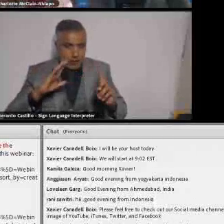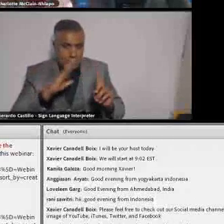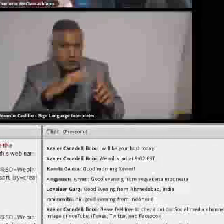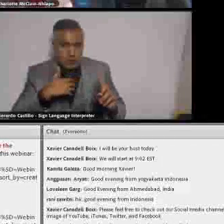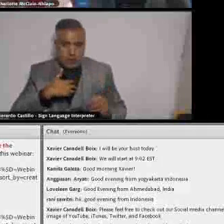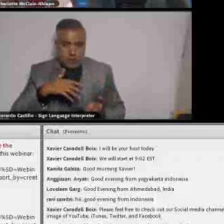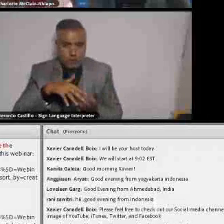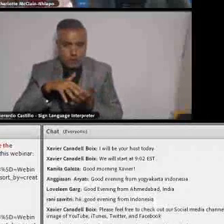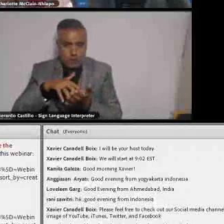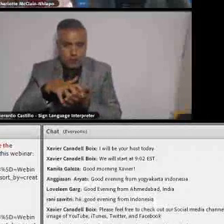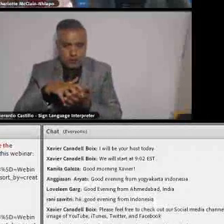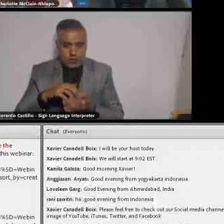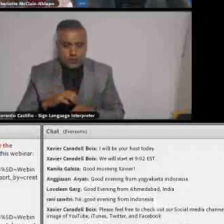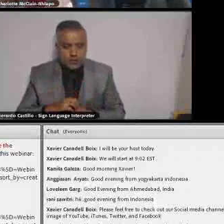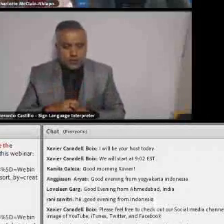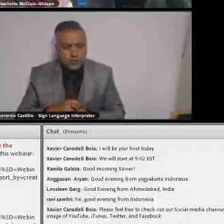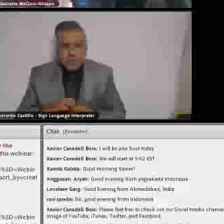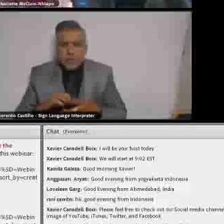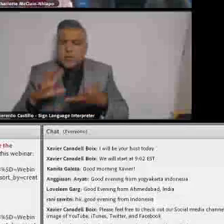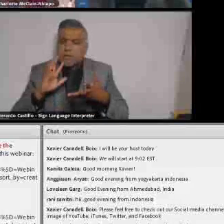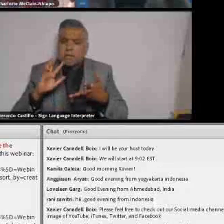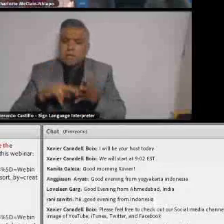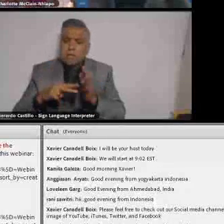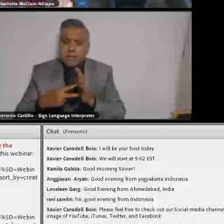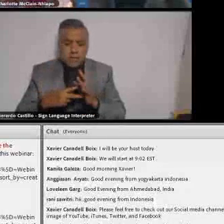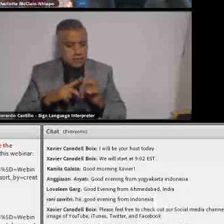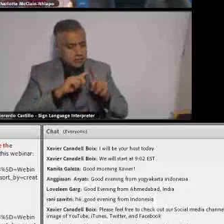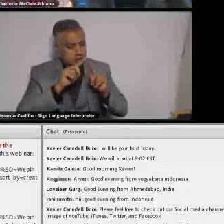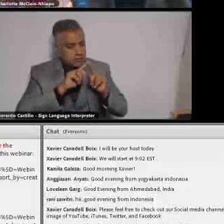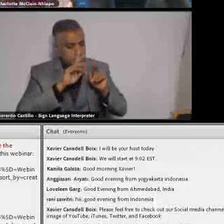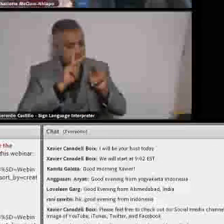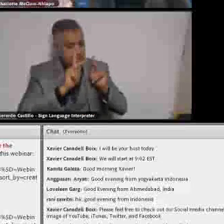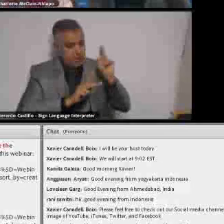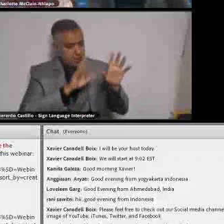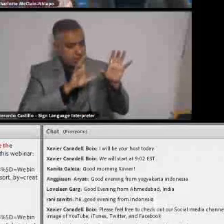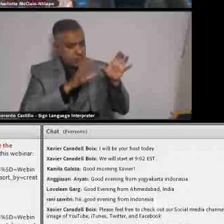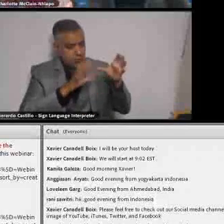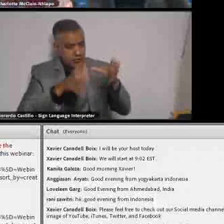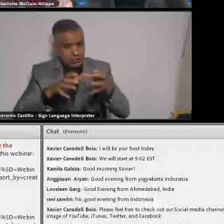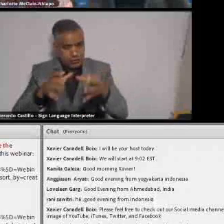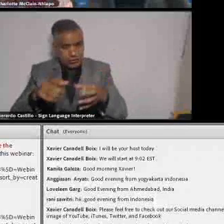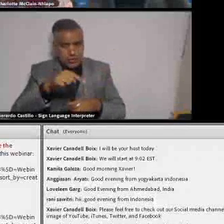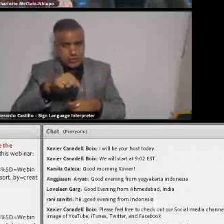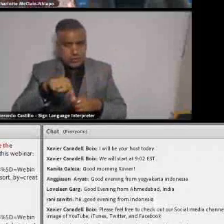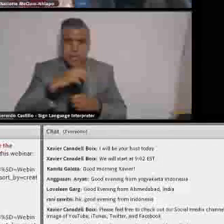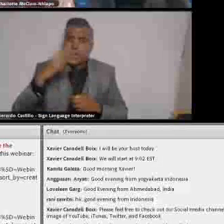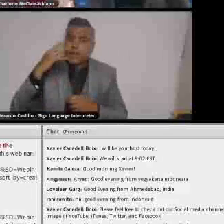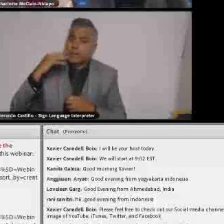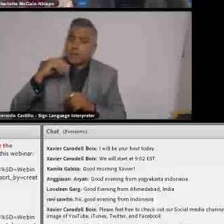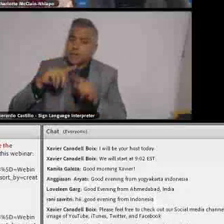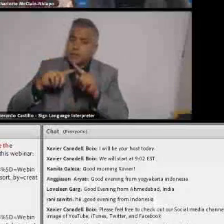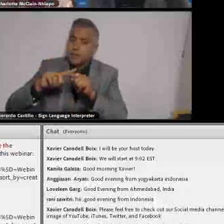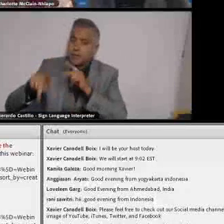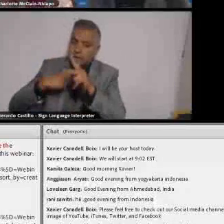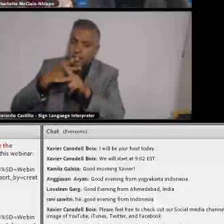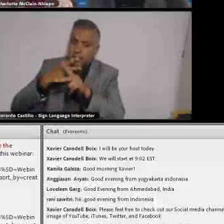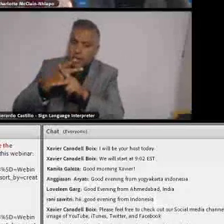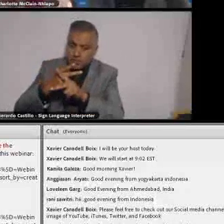vulnerability. What this means is that different populations may experience different